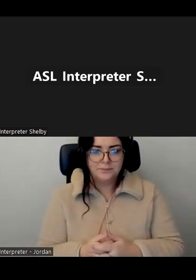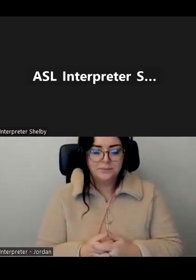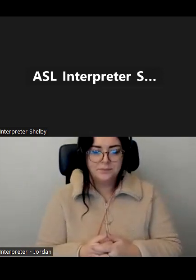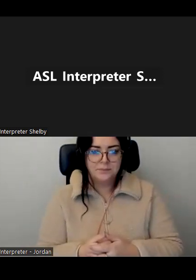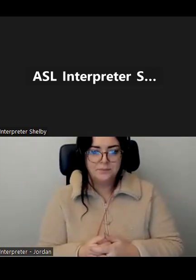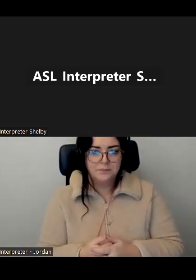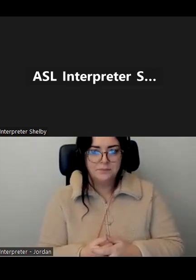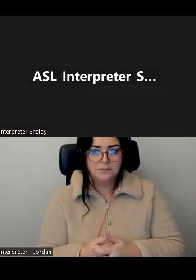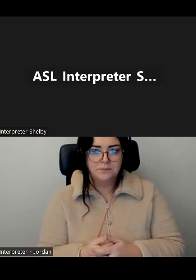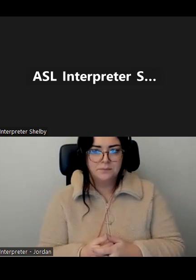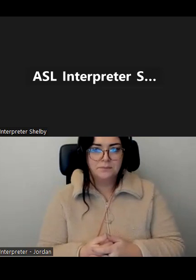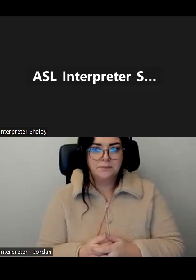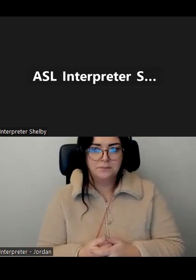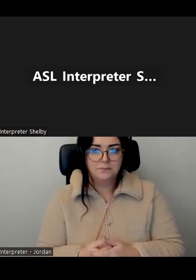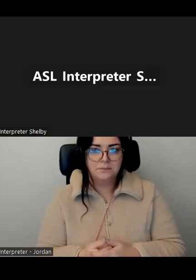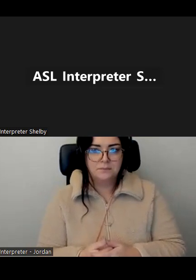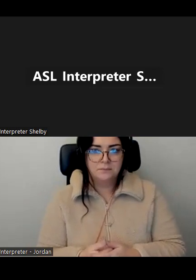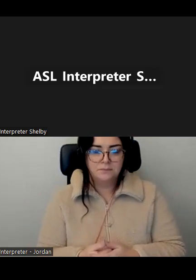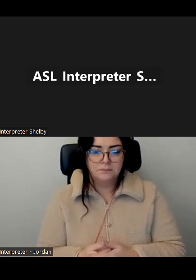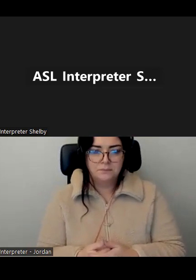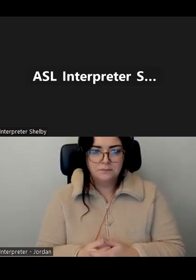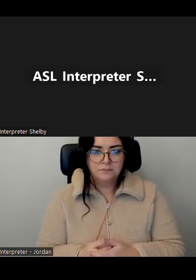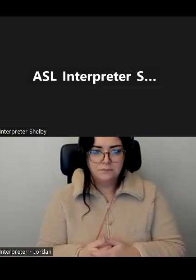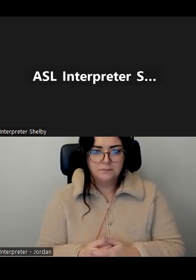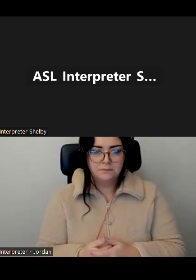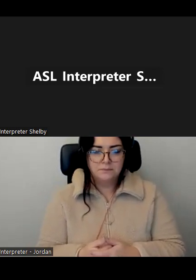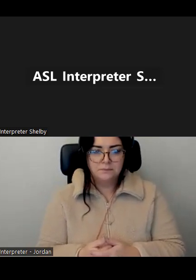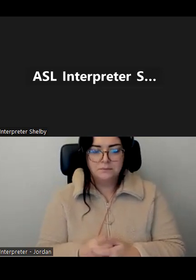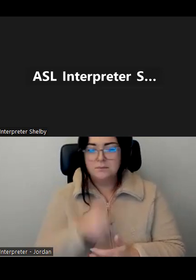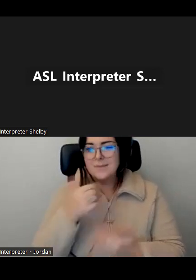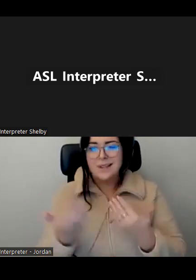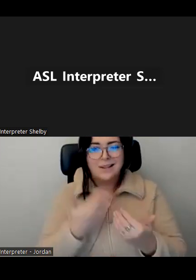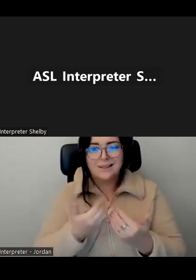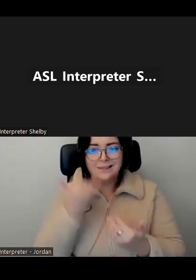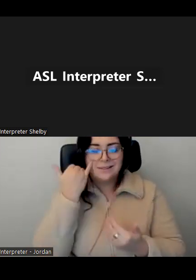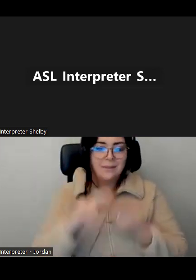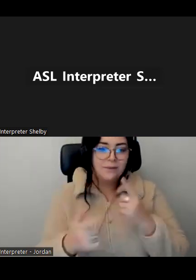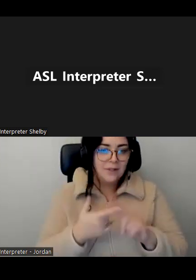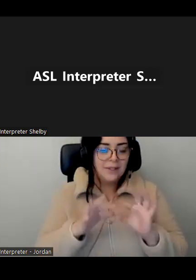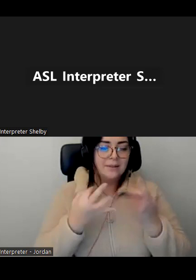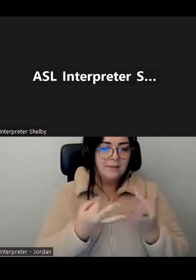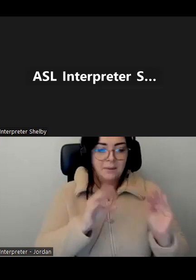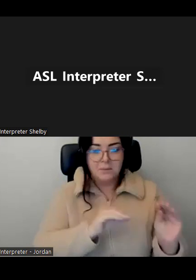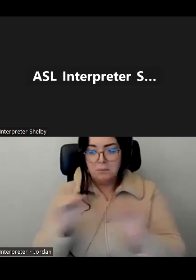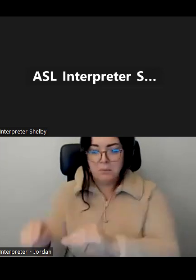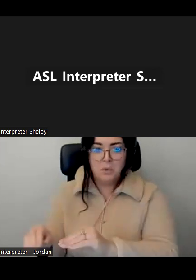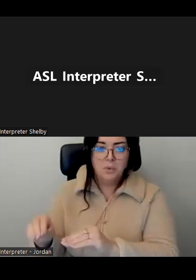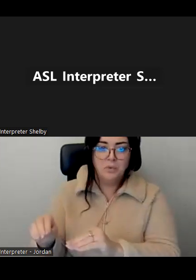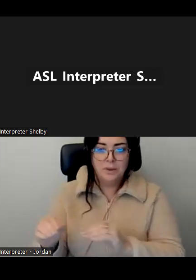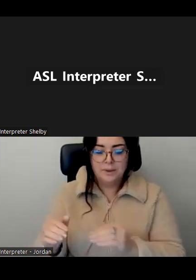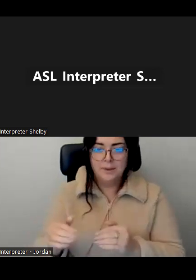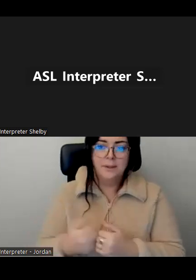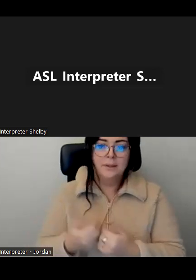And it's not always easy, right? Especially when people move away. It might require the use of